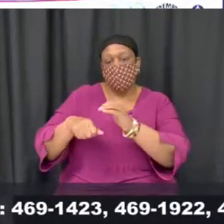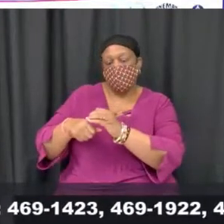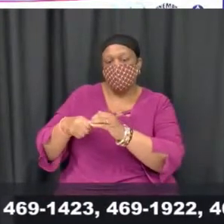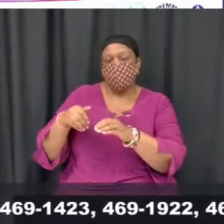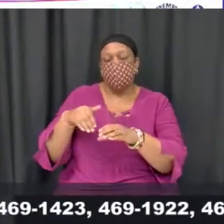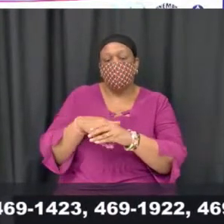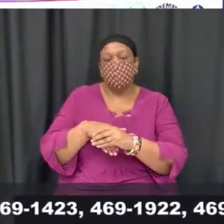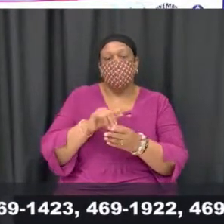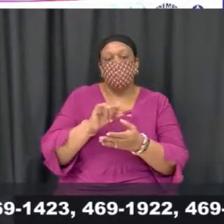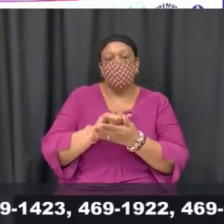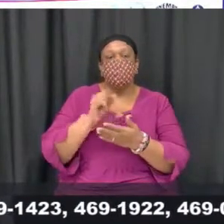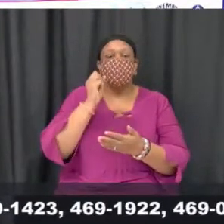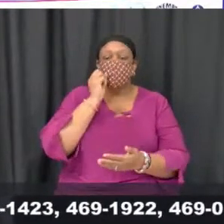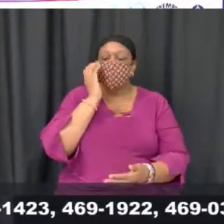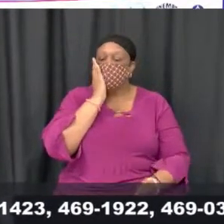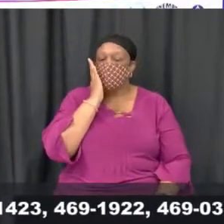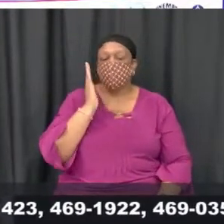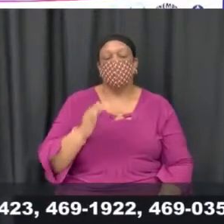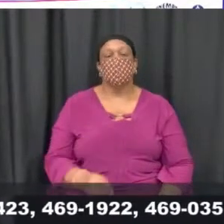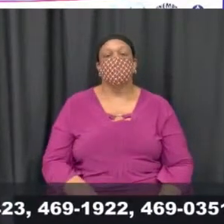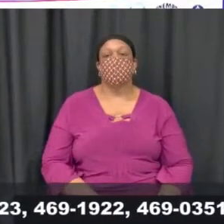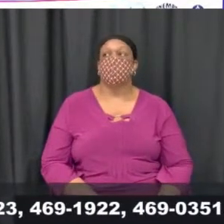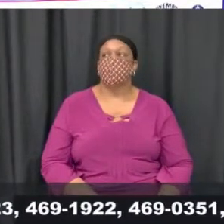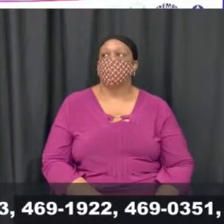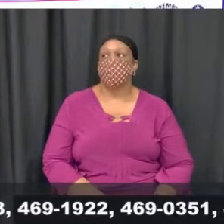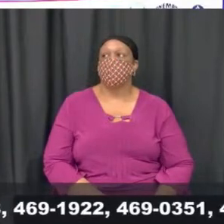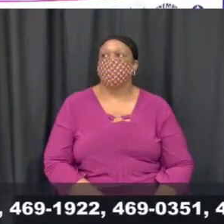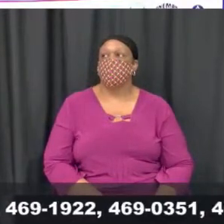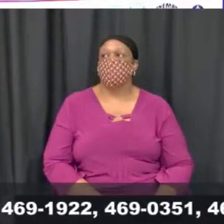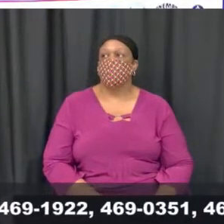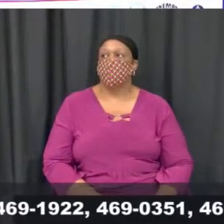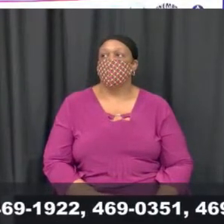My colleagues before me would have addressed the